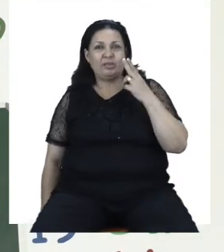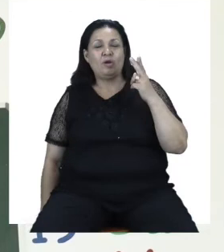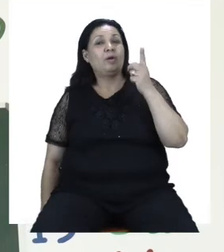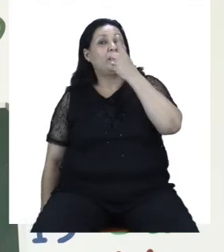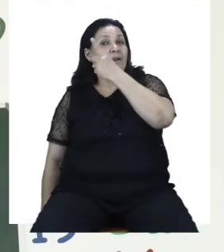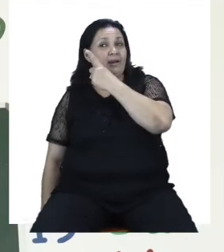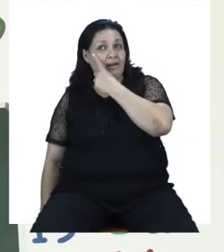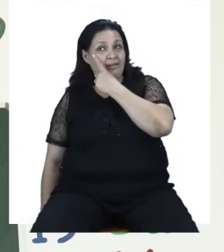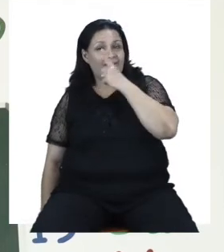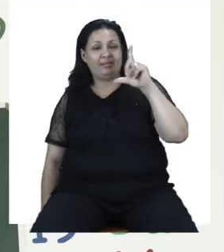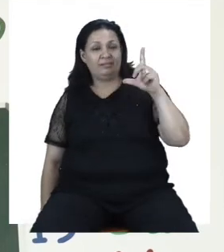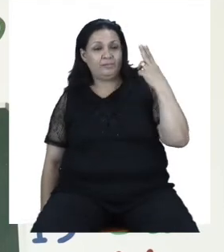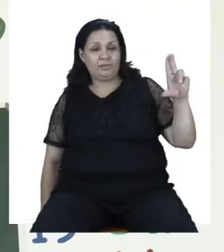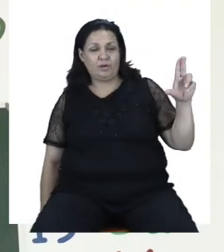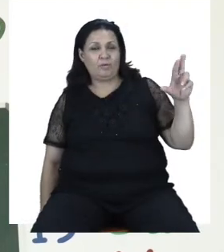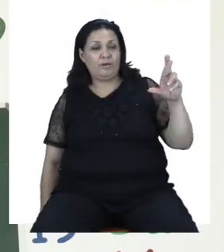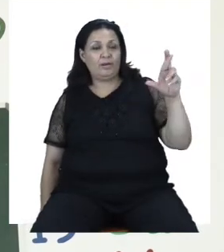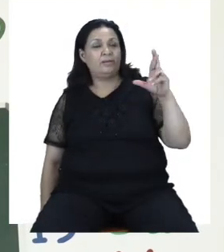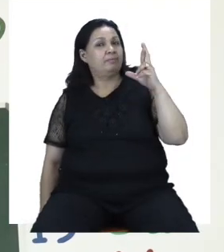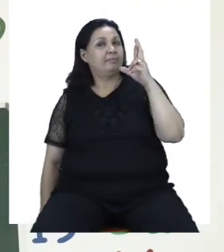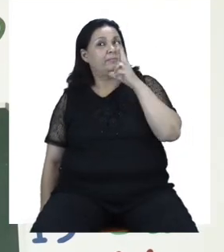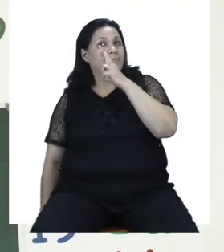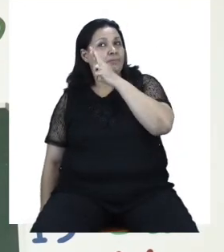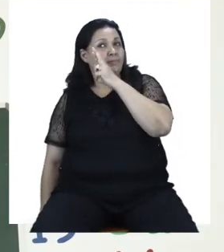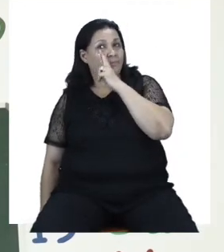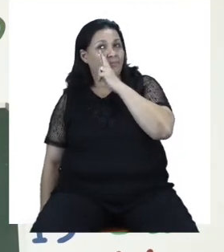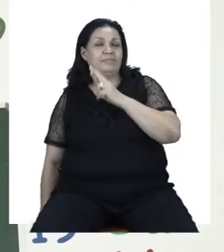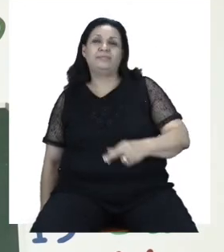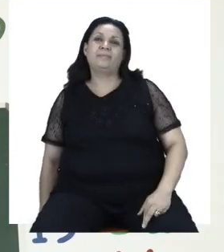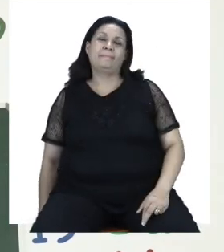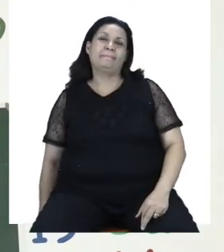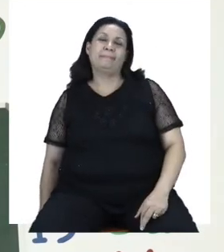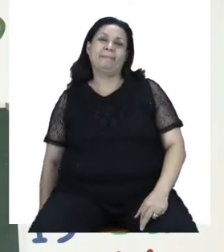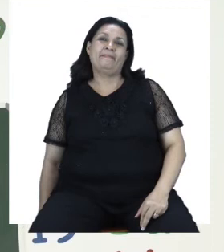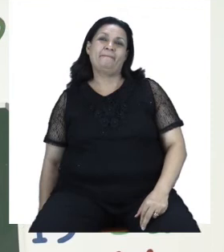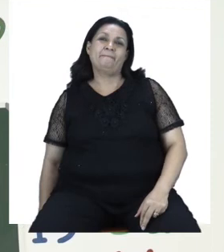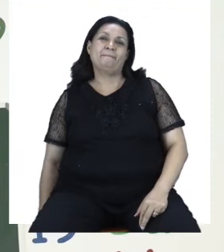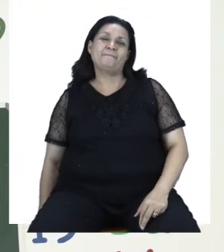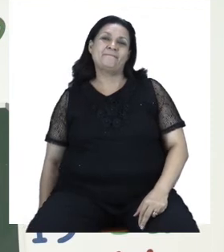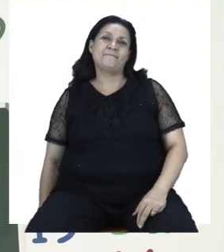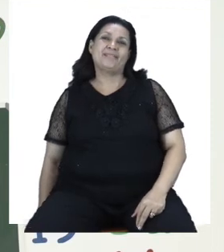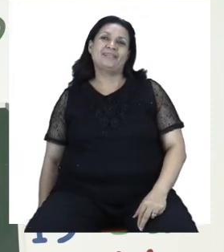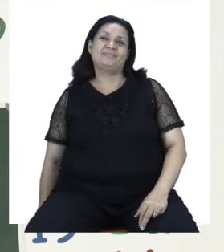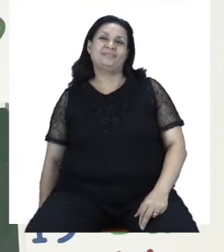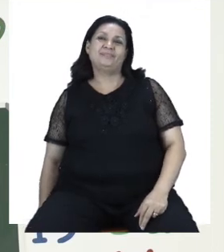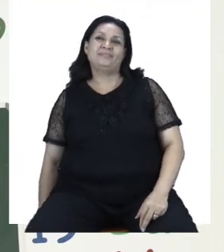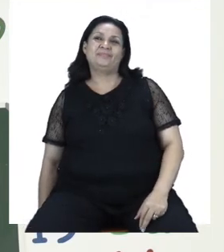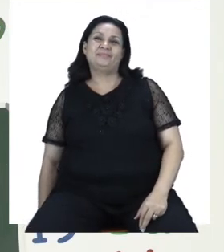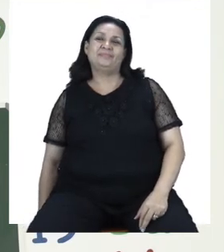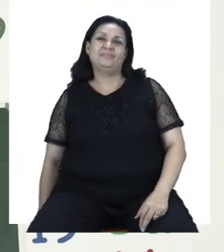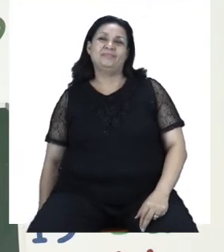said right. So let's go to the right. Yes, this is the right